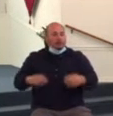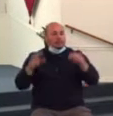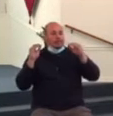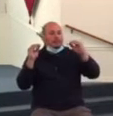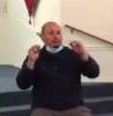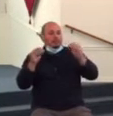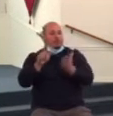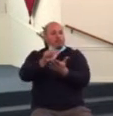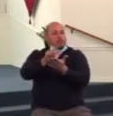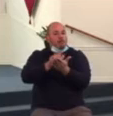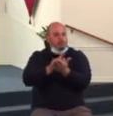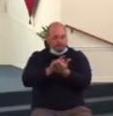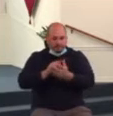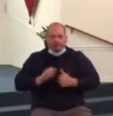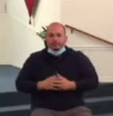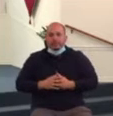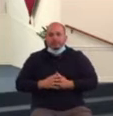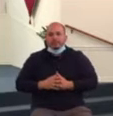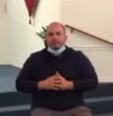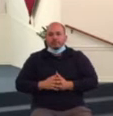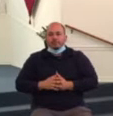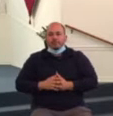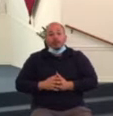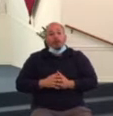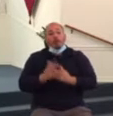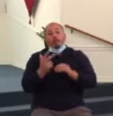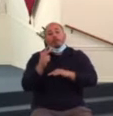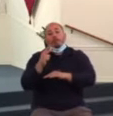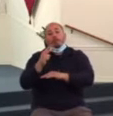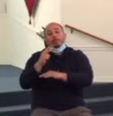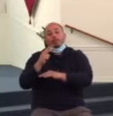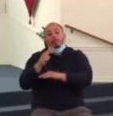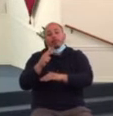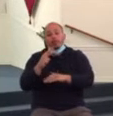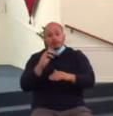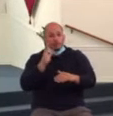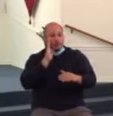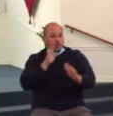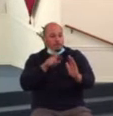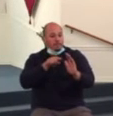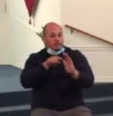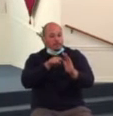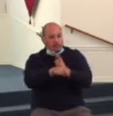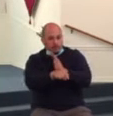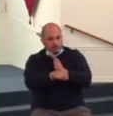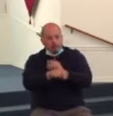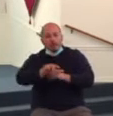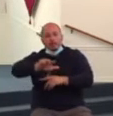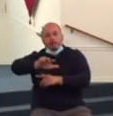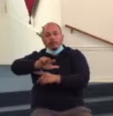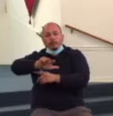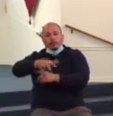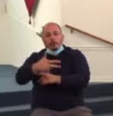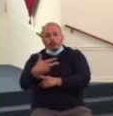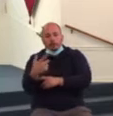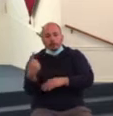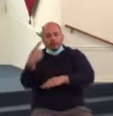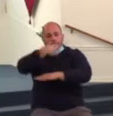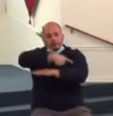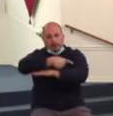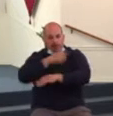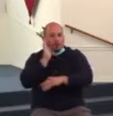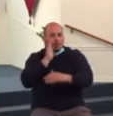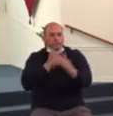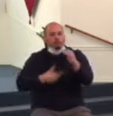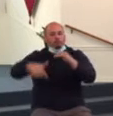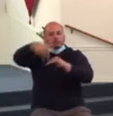killed and on the third day be raised to life." Then he said to them all, "Whoever wants